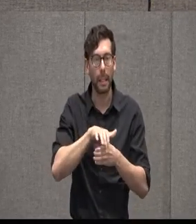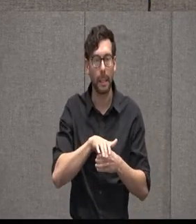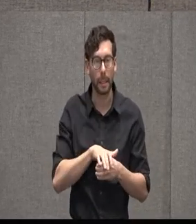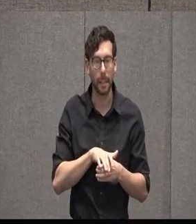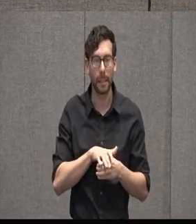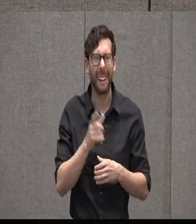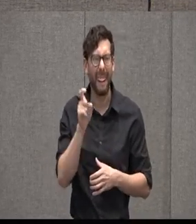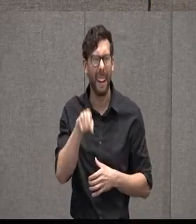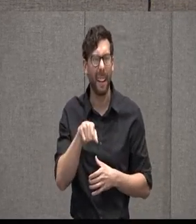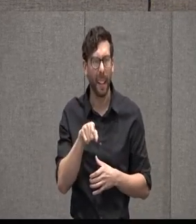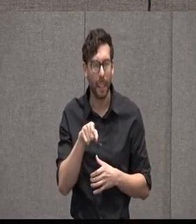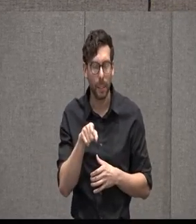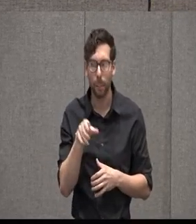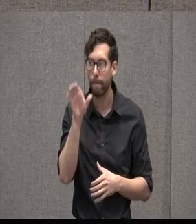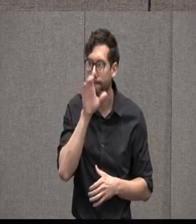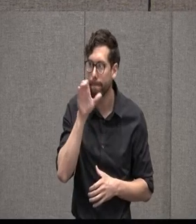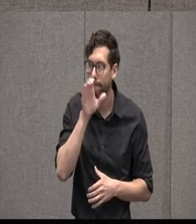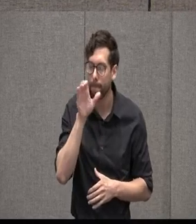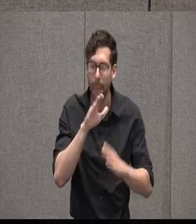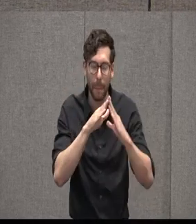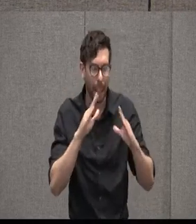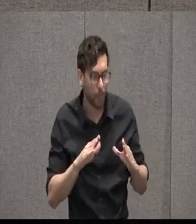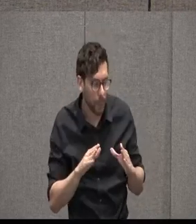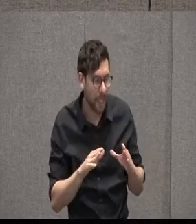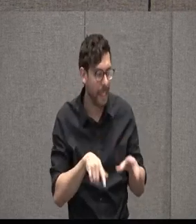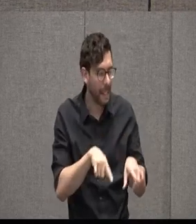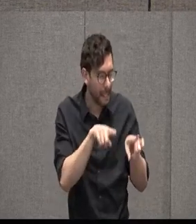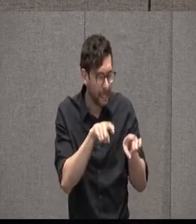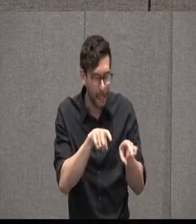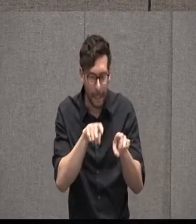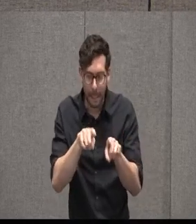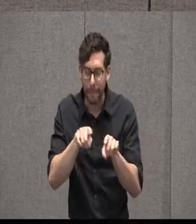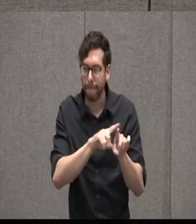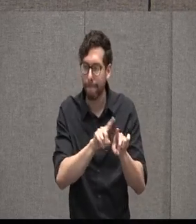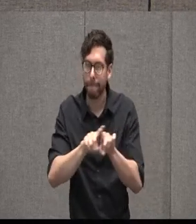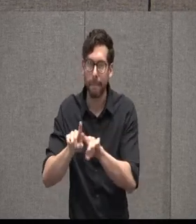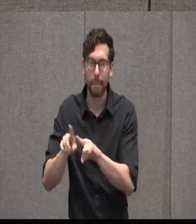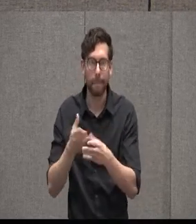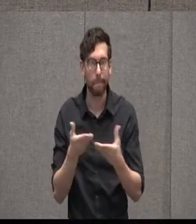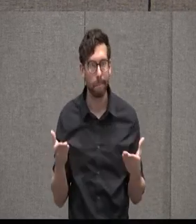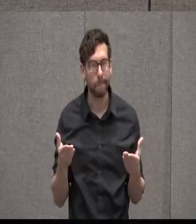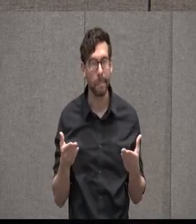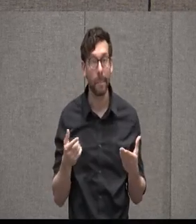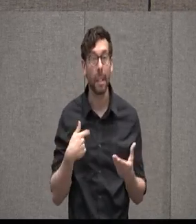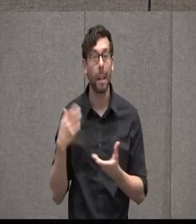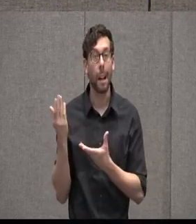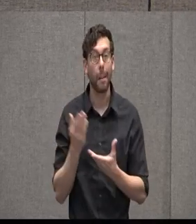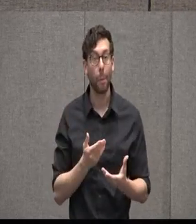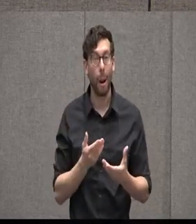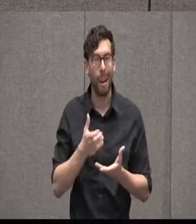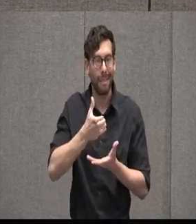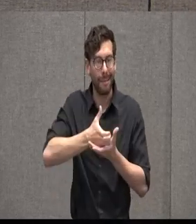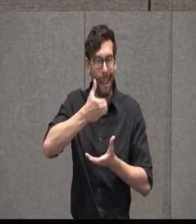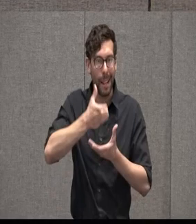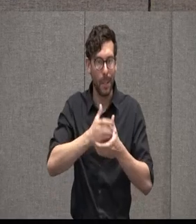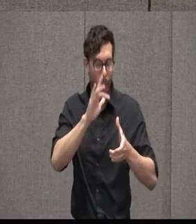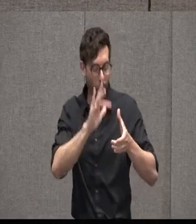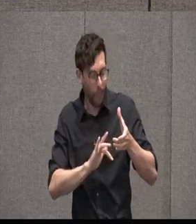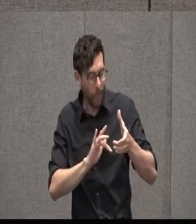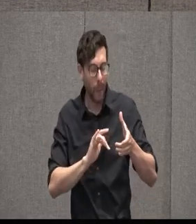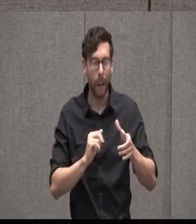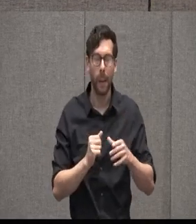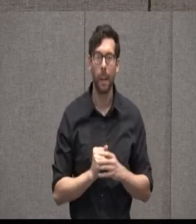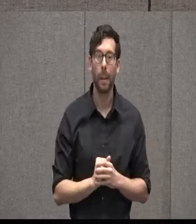around my house testing different objects. I have some empty cans here. I have some